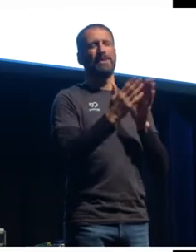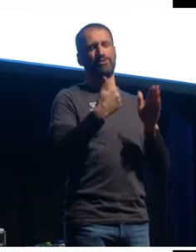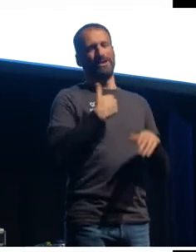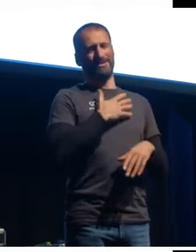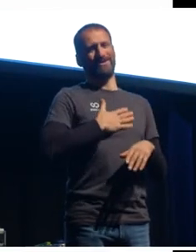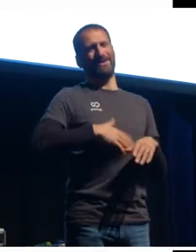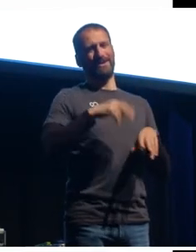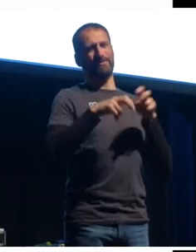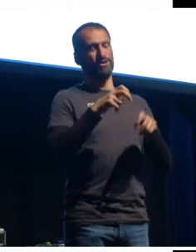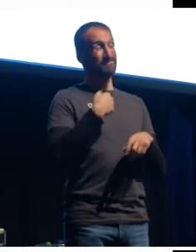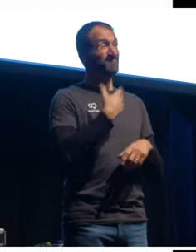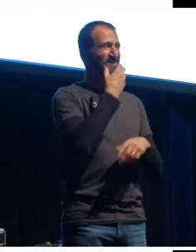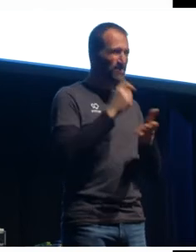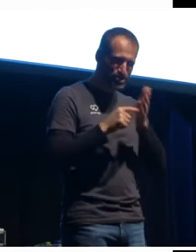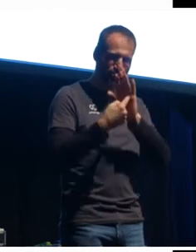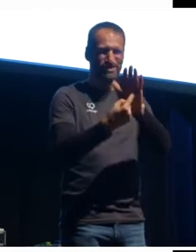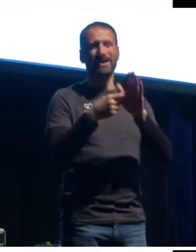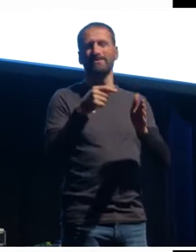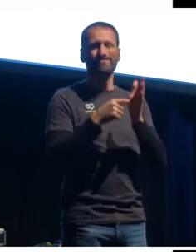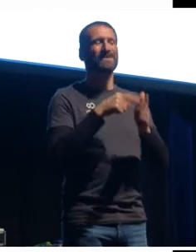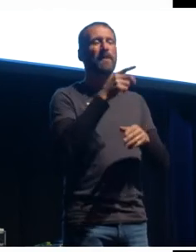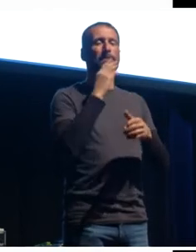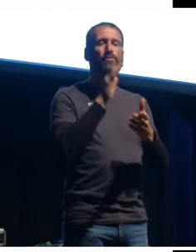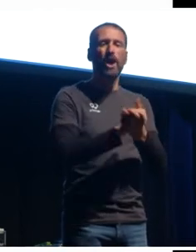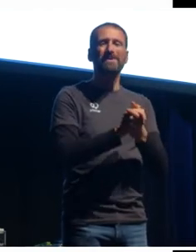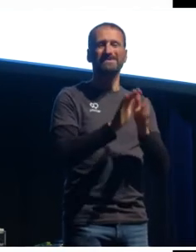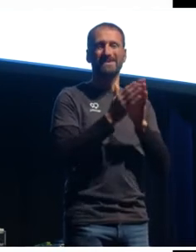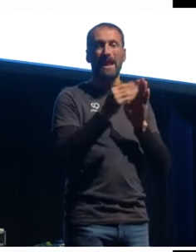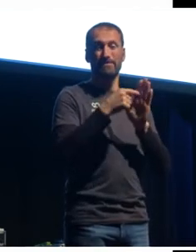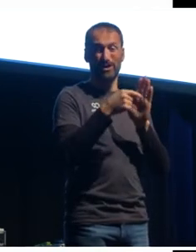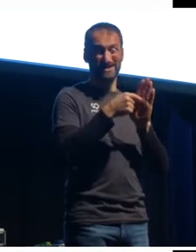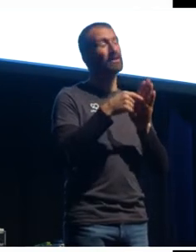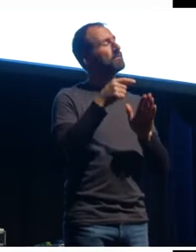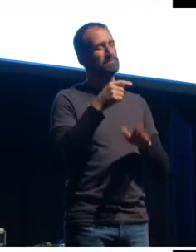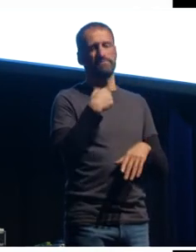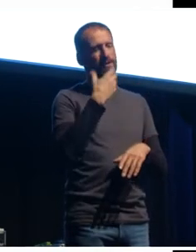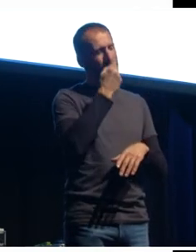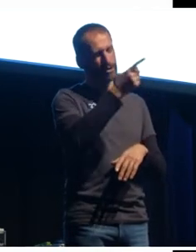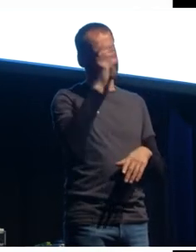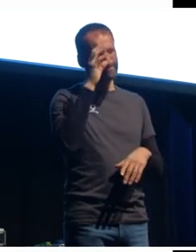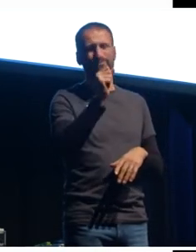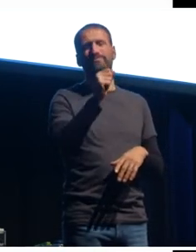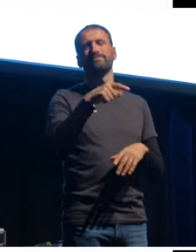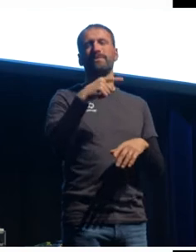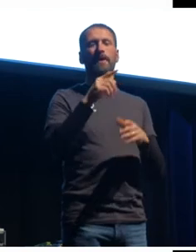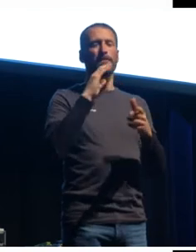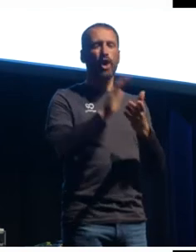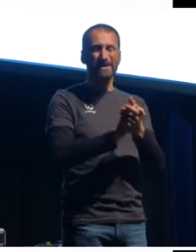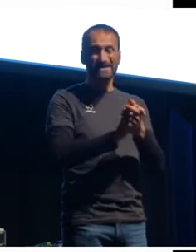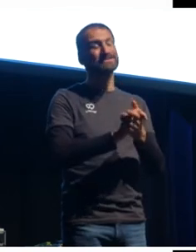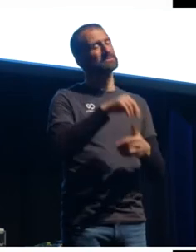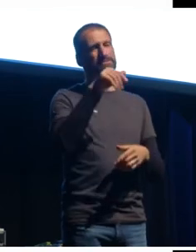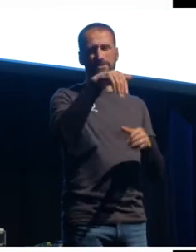show all of these promise libraries is that I want everyone here to see that because promises have this really strict